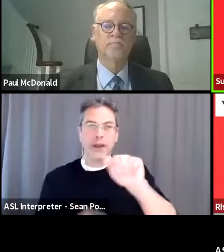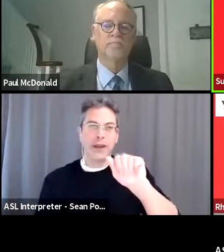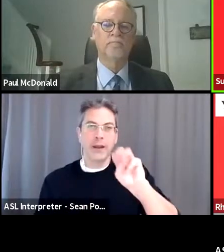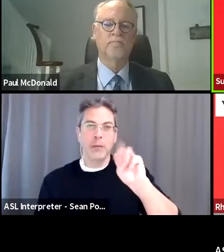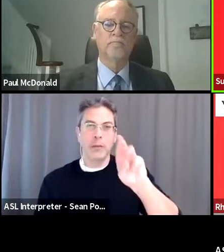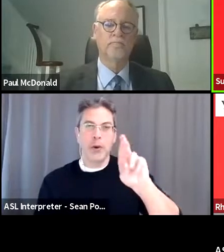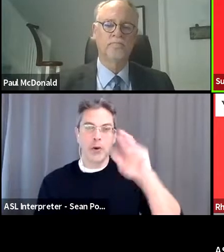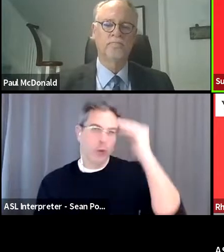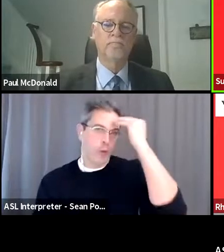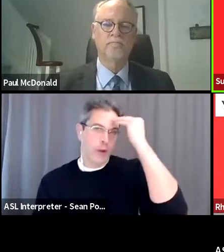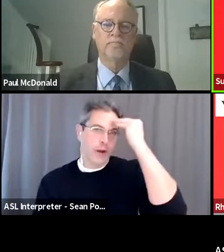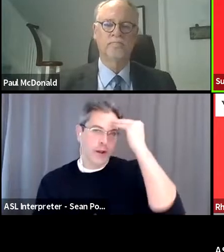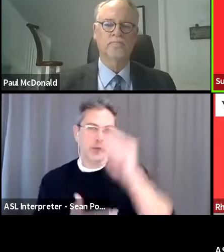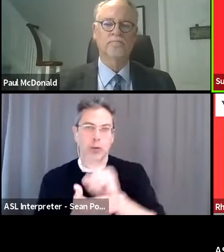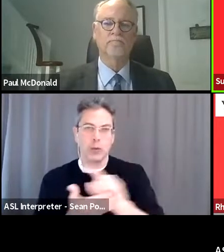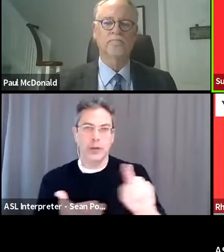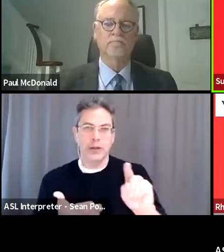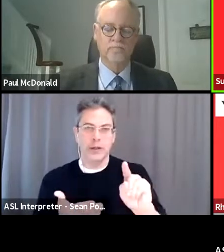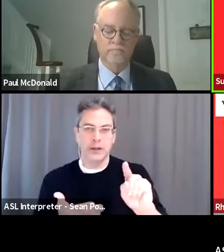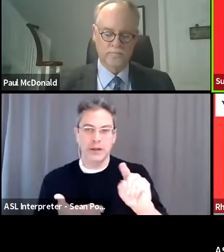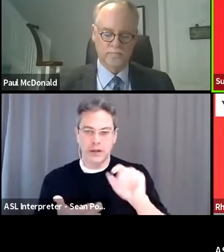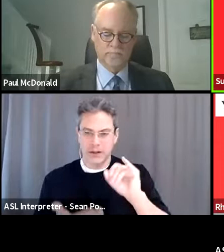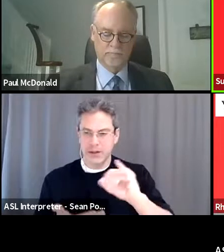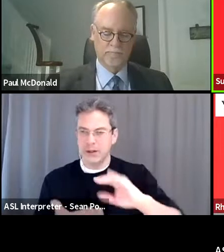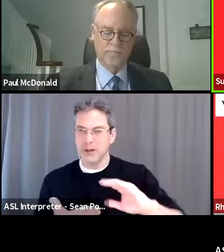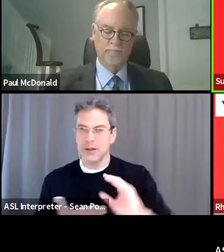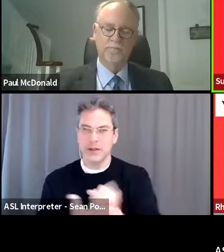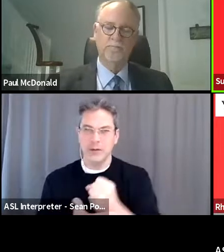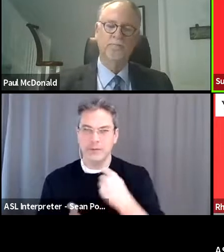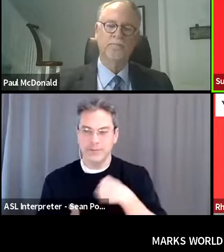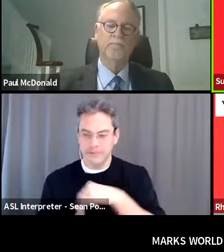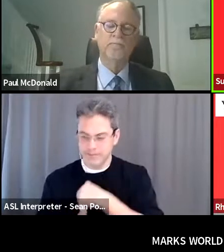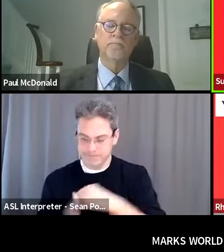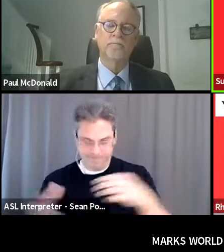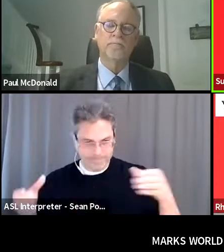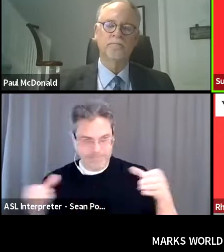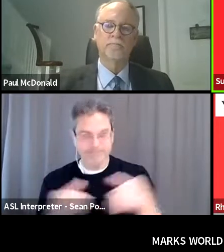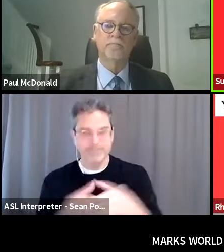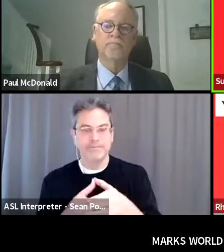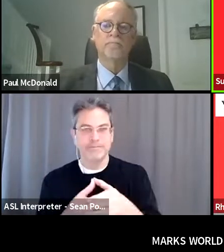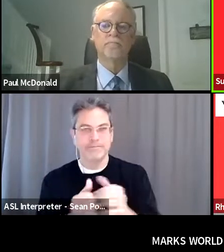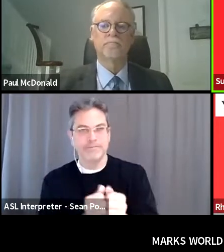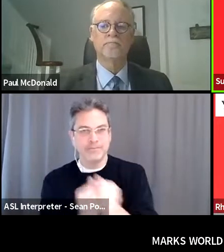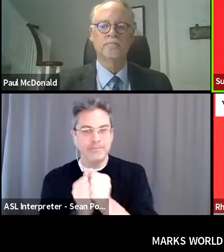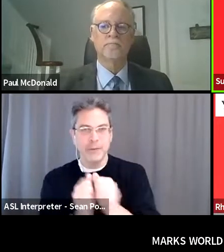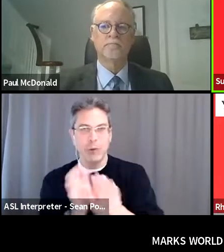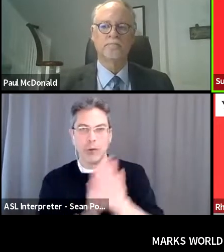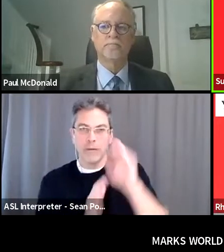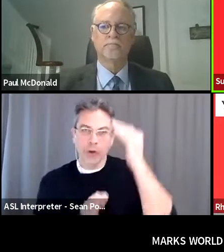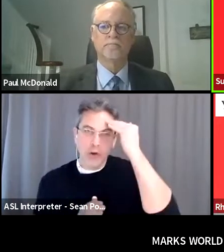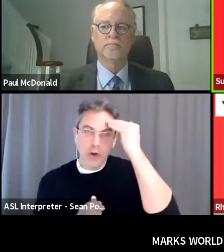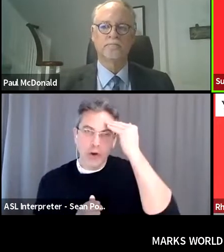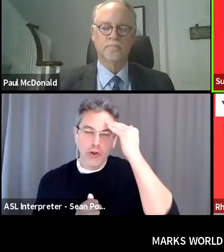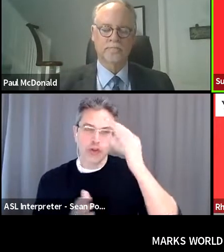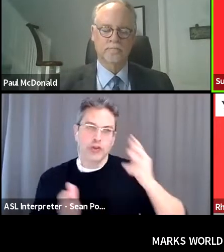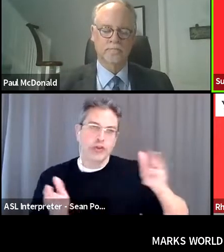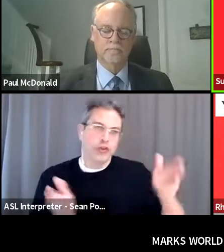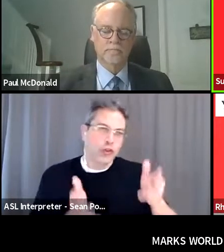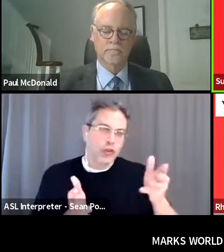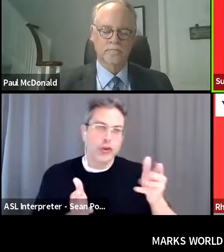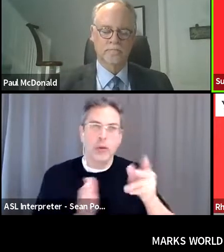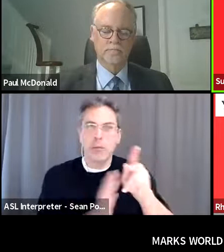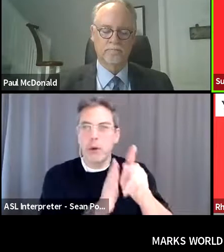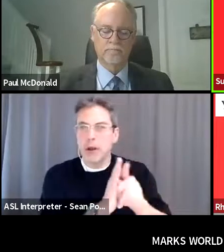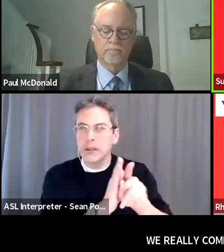when we really come together to raise awareness and to encourage policymakers, healthcare workers,